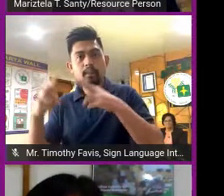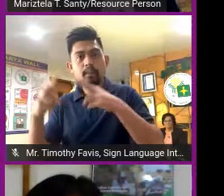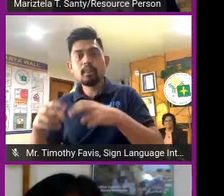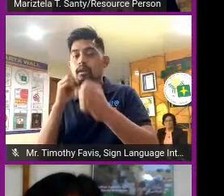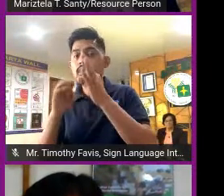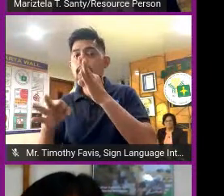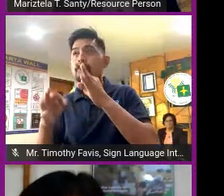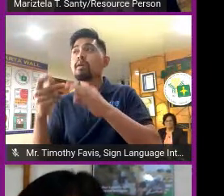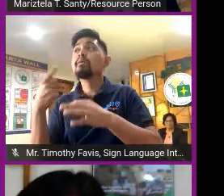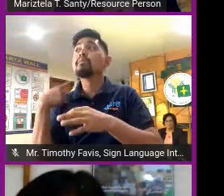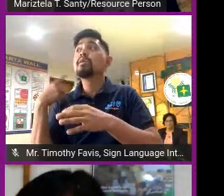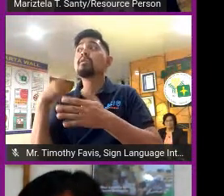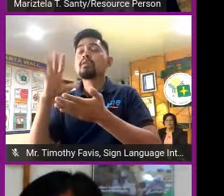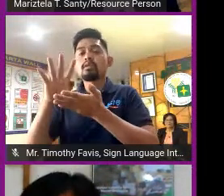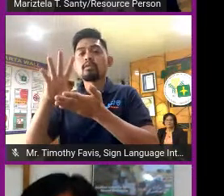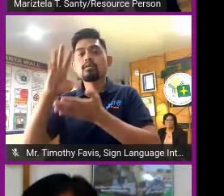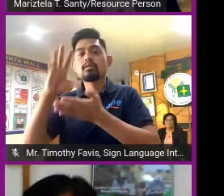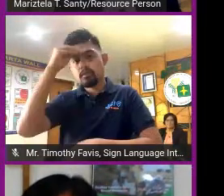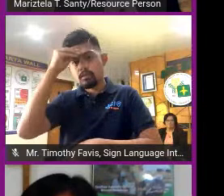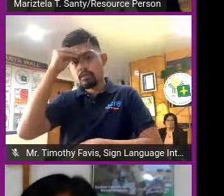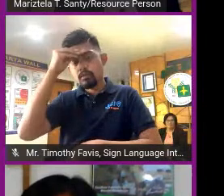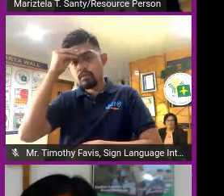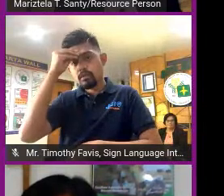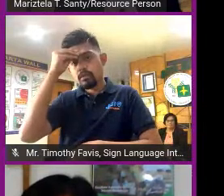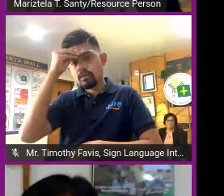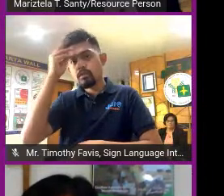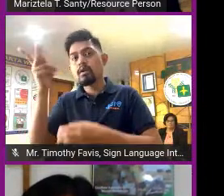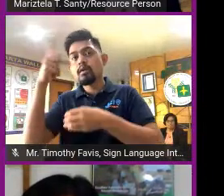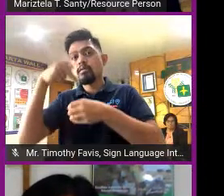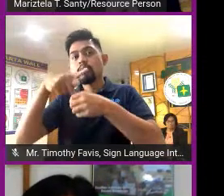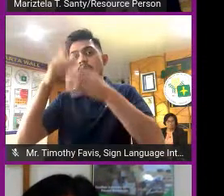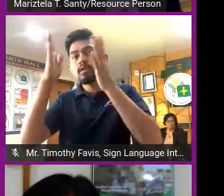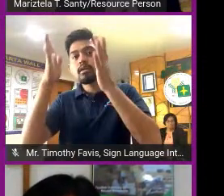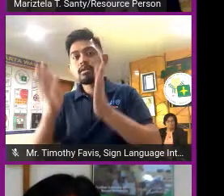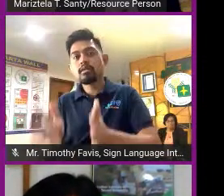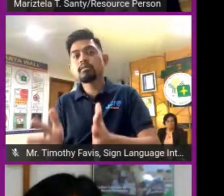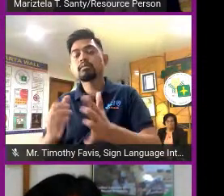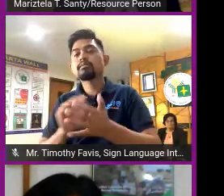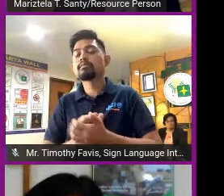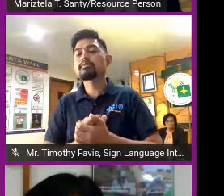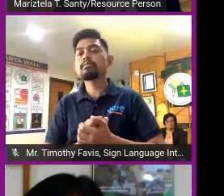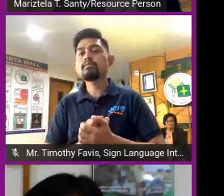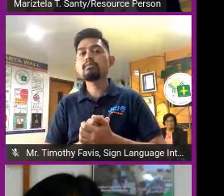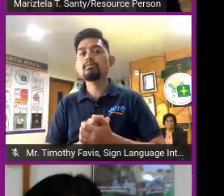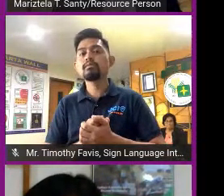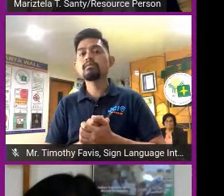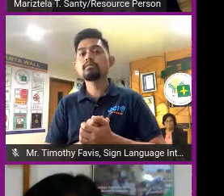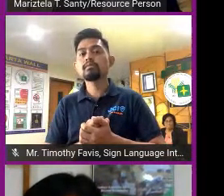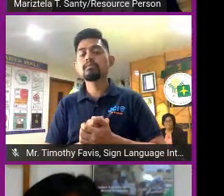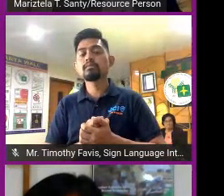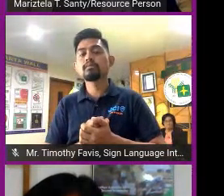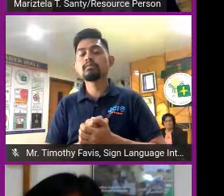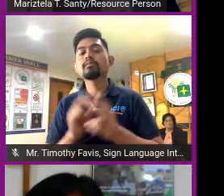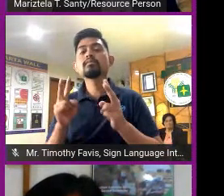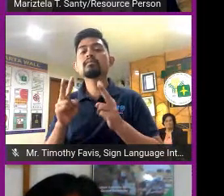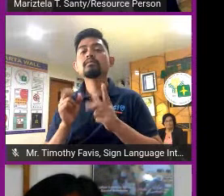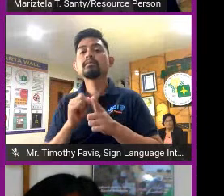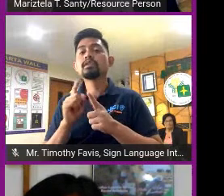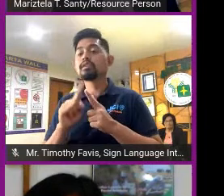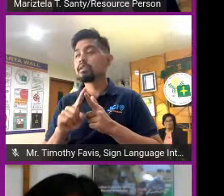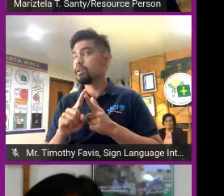ang participant after nag-GLC. If their answer is evaluation, then pass the average, then we